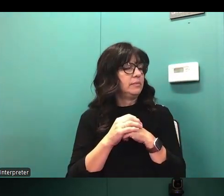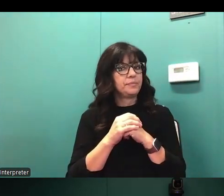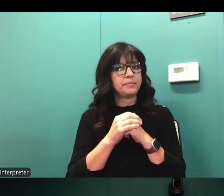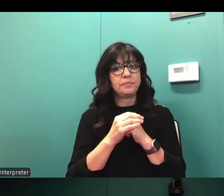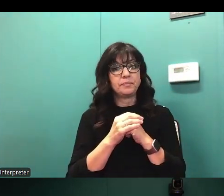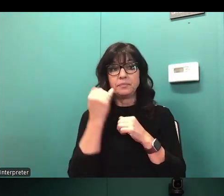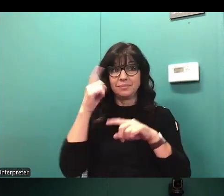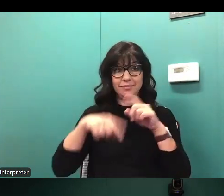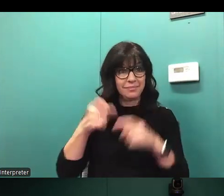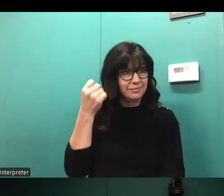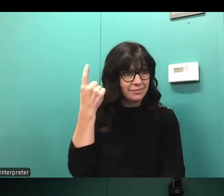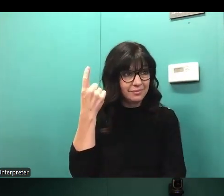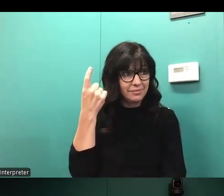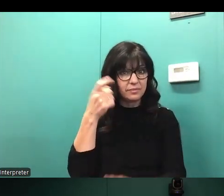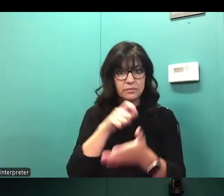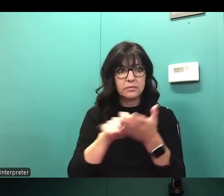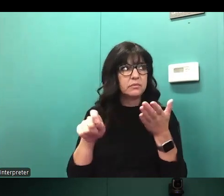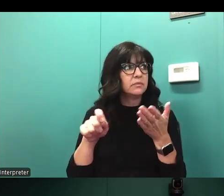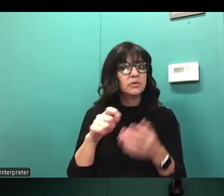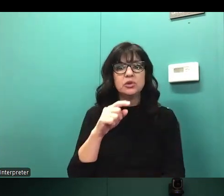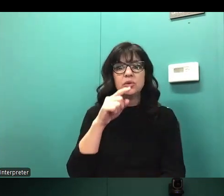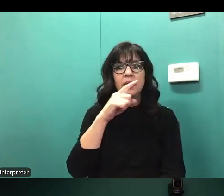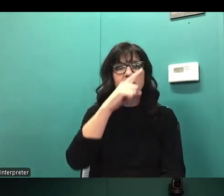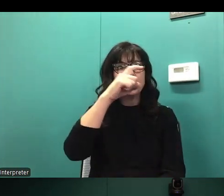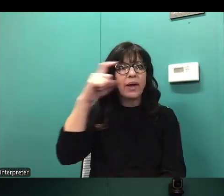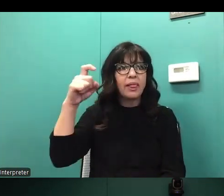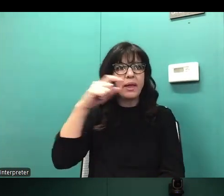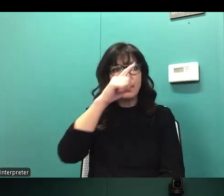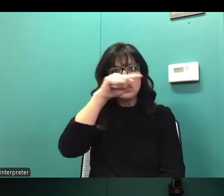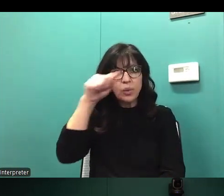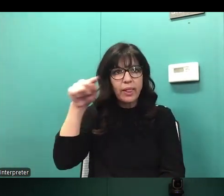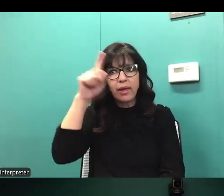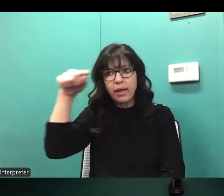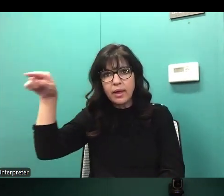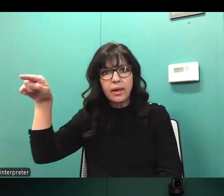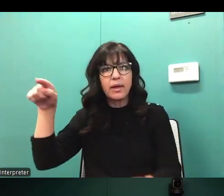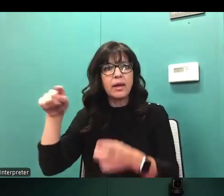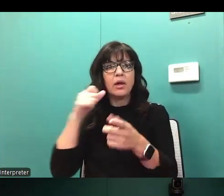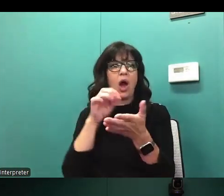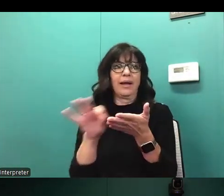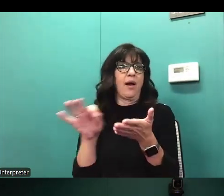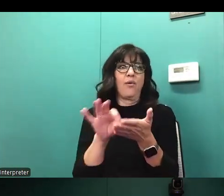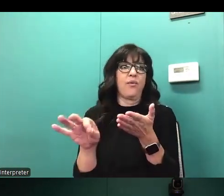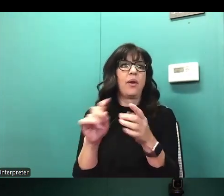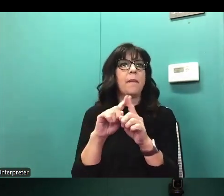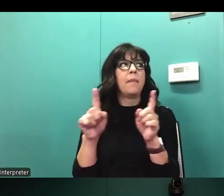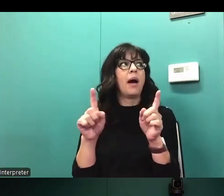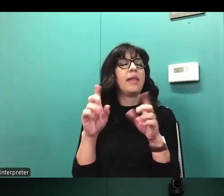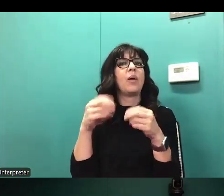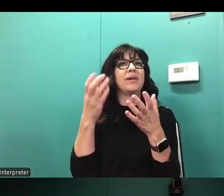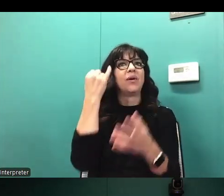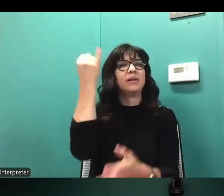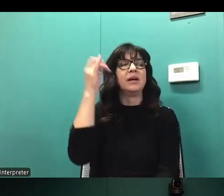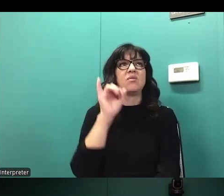If you can't understand what they say, like do the little tilde or the little squiggly line, and so that you know, and you're not going to count that as their utterance, but at least we'll give you an